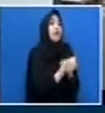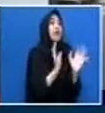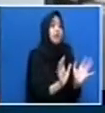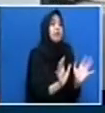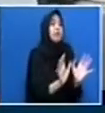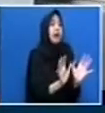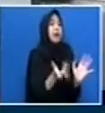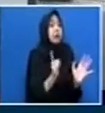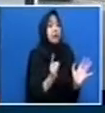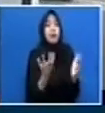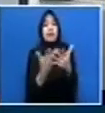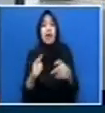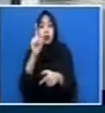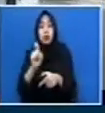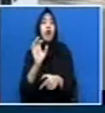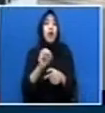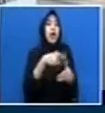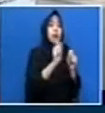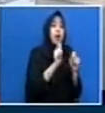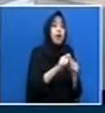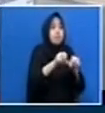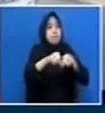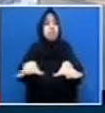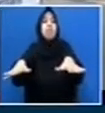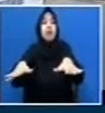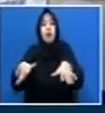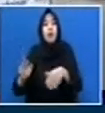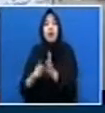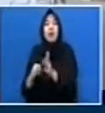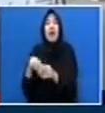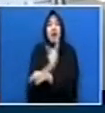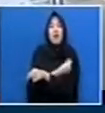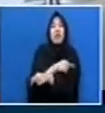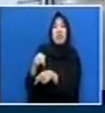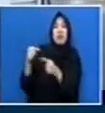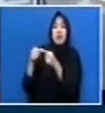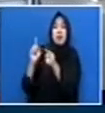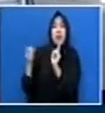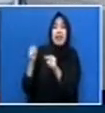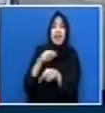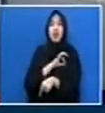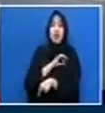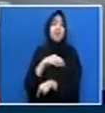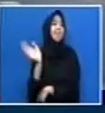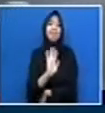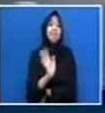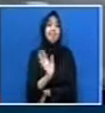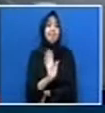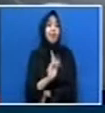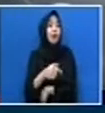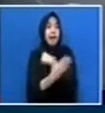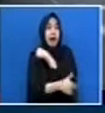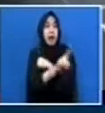the greatest need is, and then here's the next greatest need, and here's the next greatest need. And to really make sure that we address every